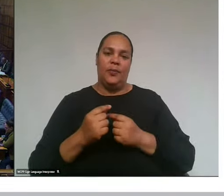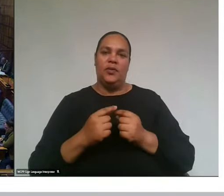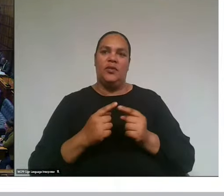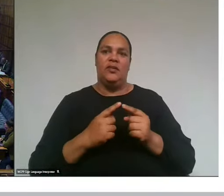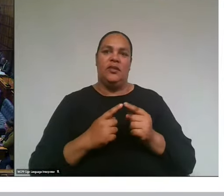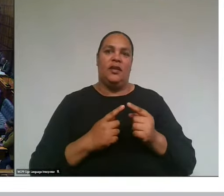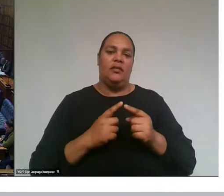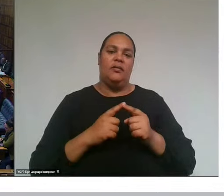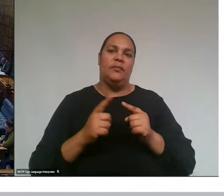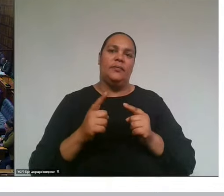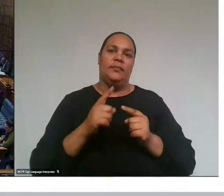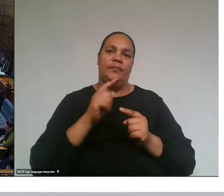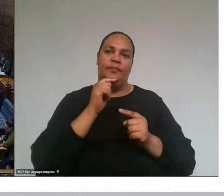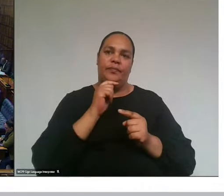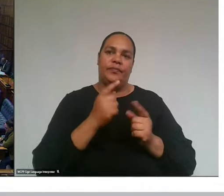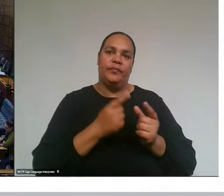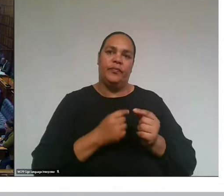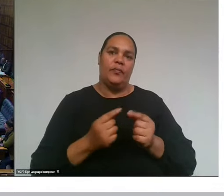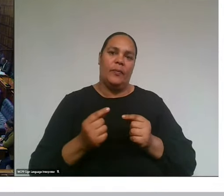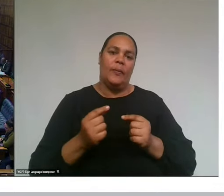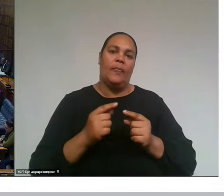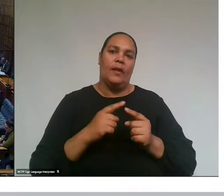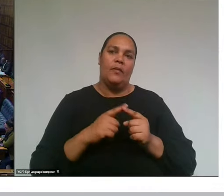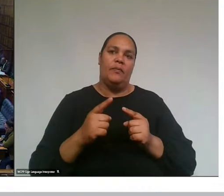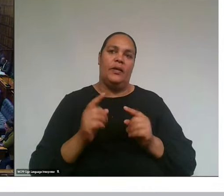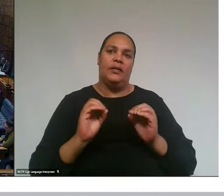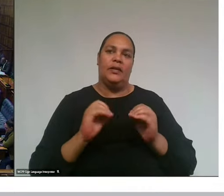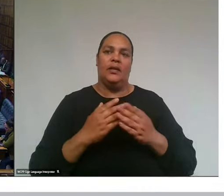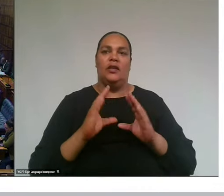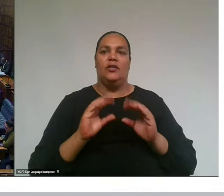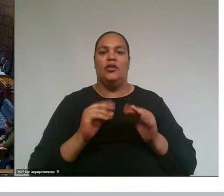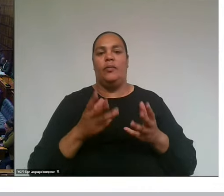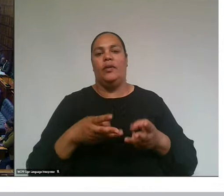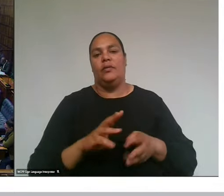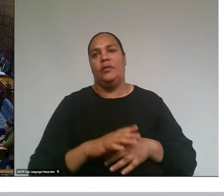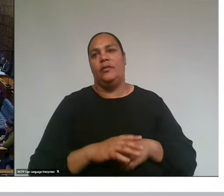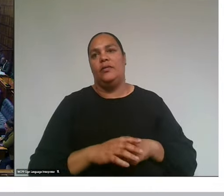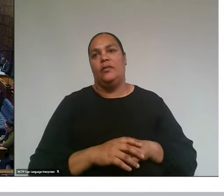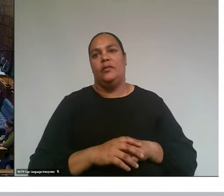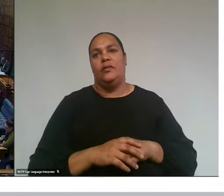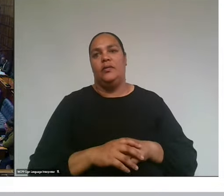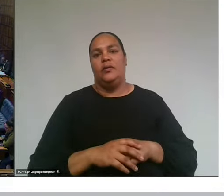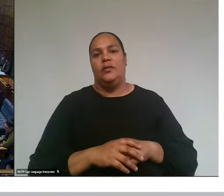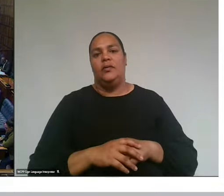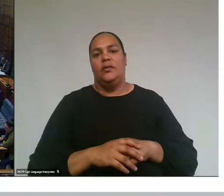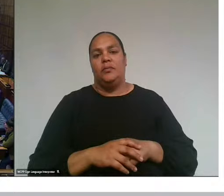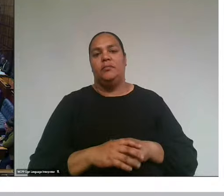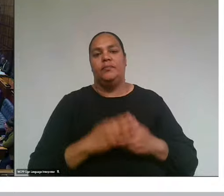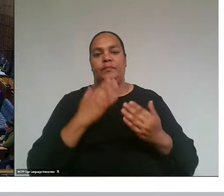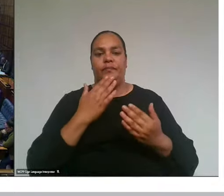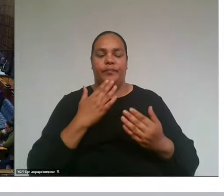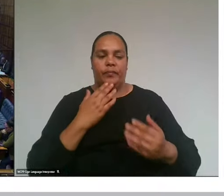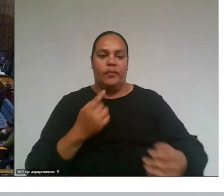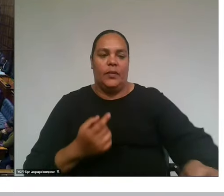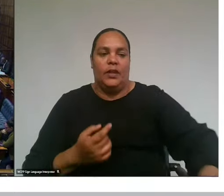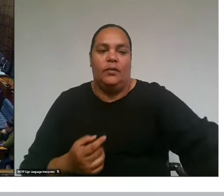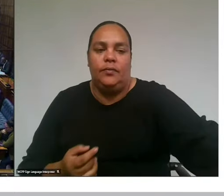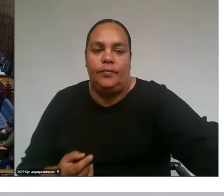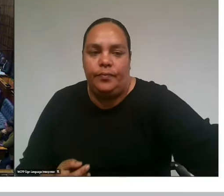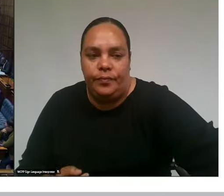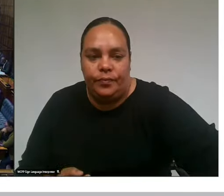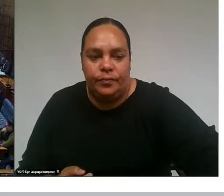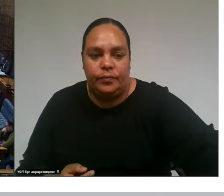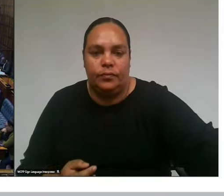presentations as we go but I'd like to stop at that point fantastic thank you um short and sweet